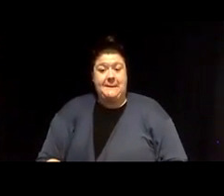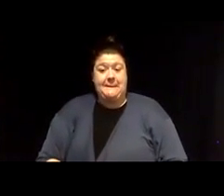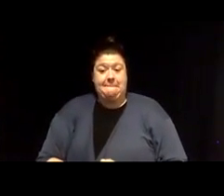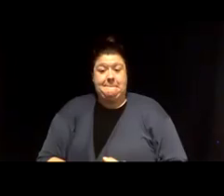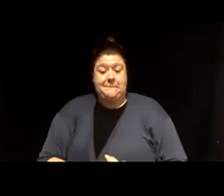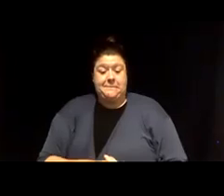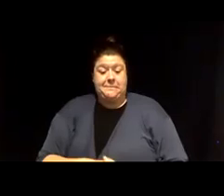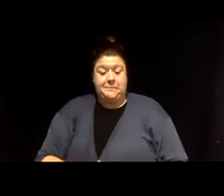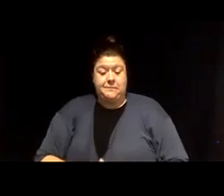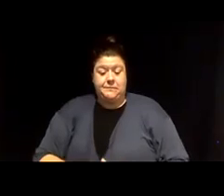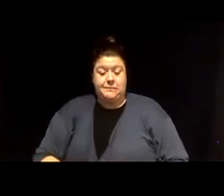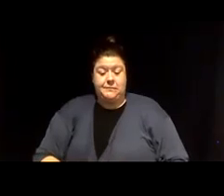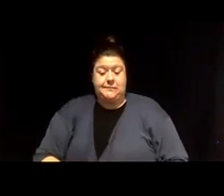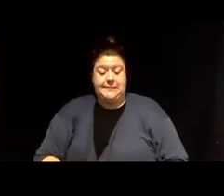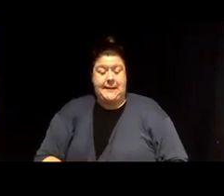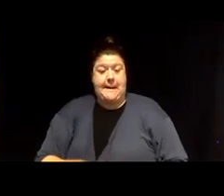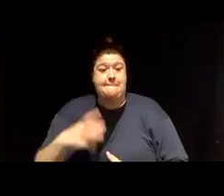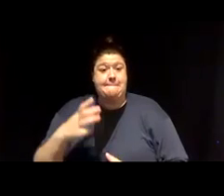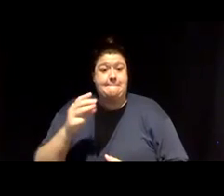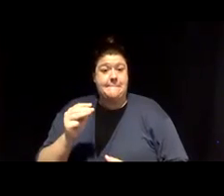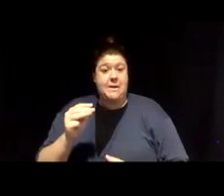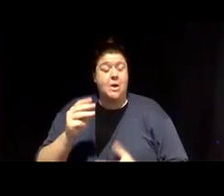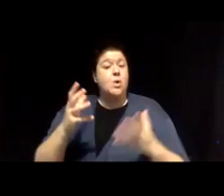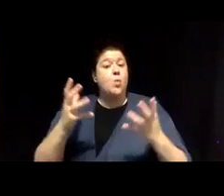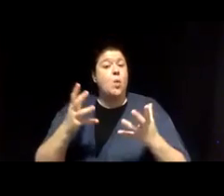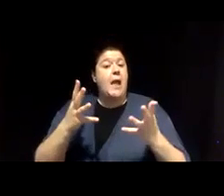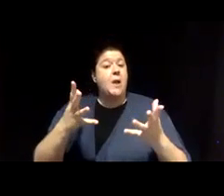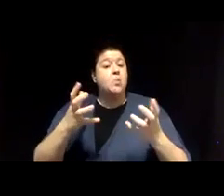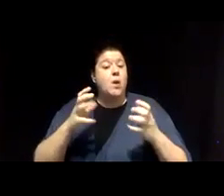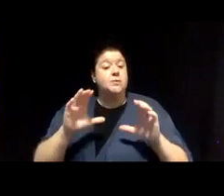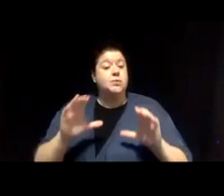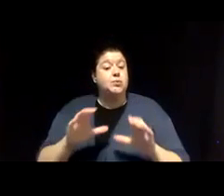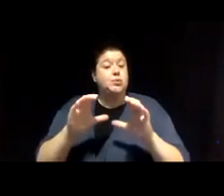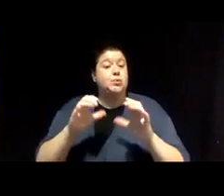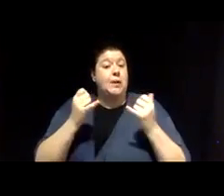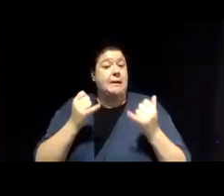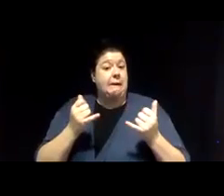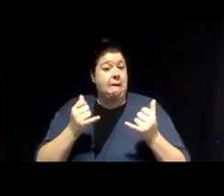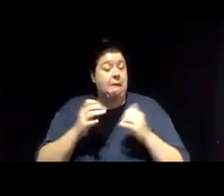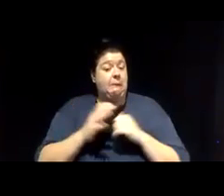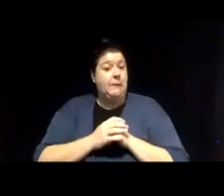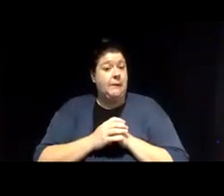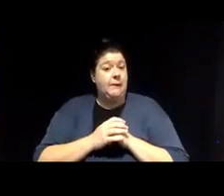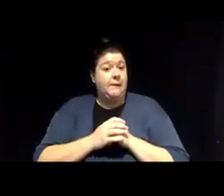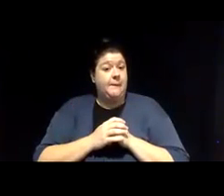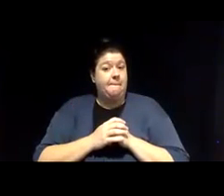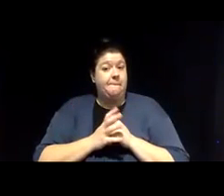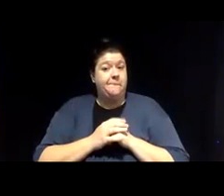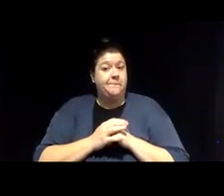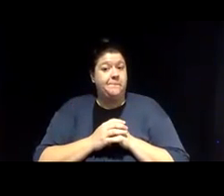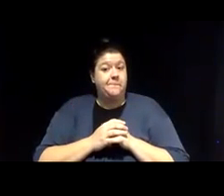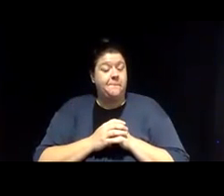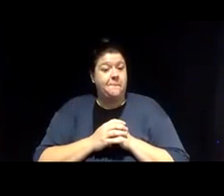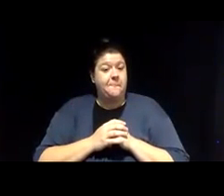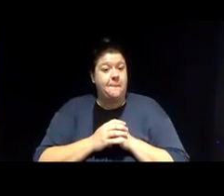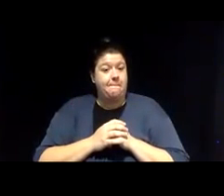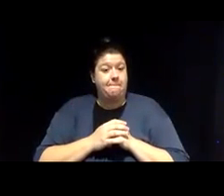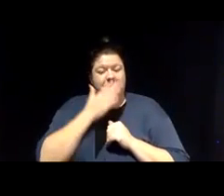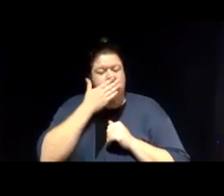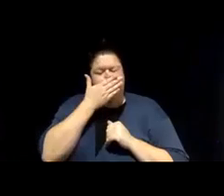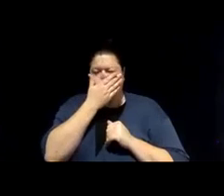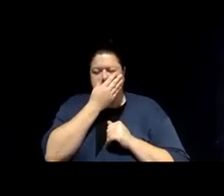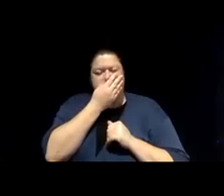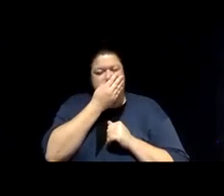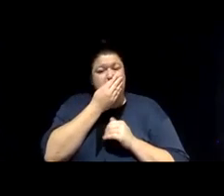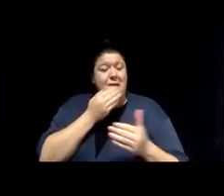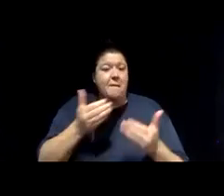So what I want to do right now is that I'm going to go